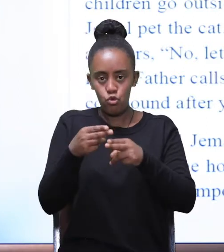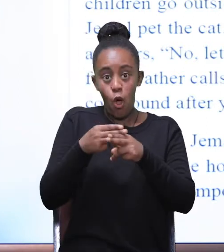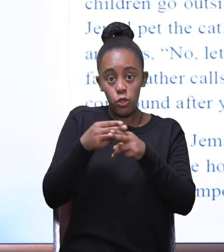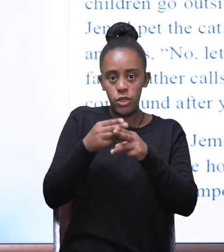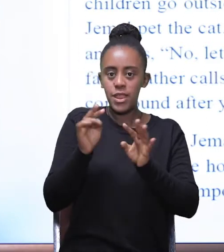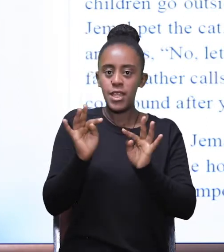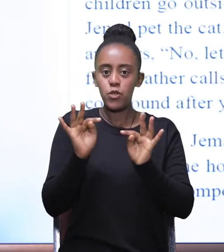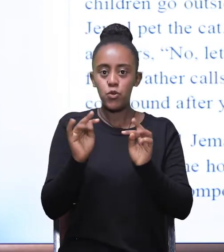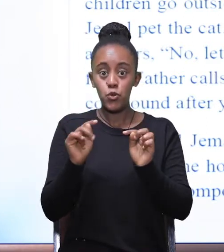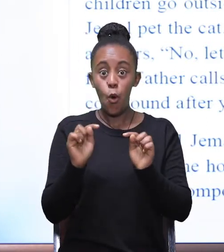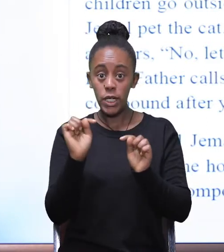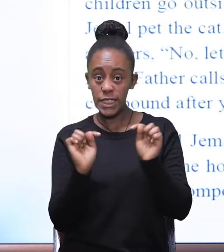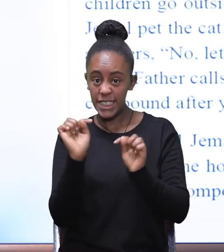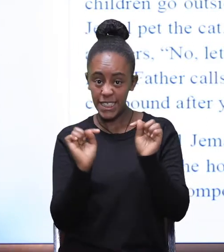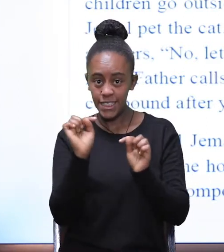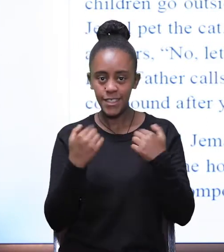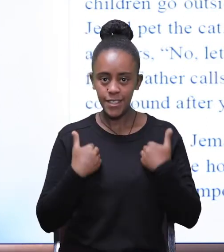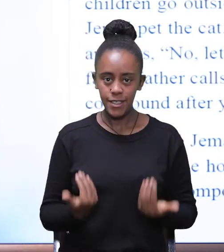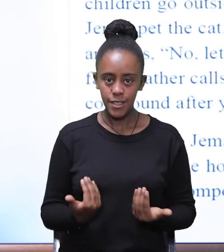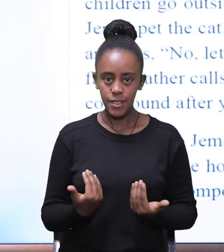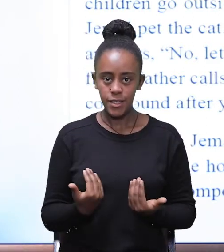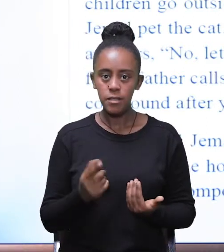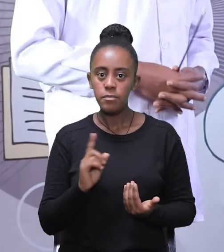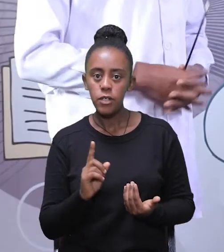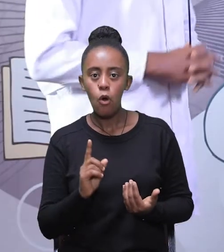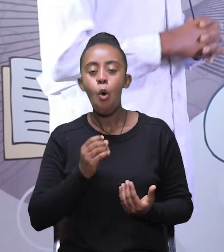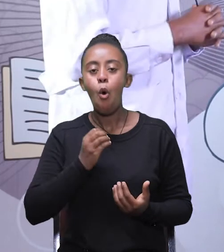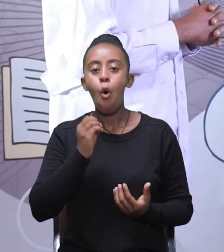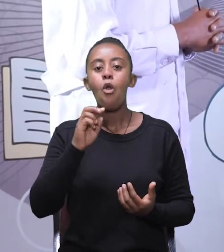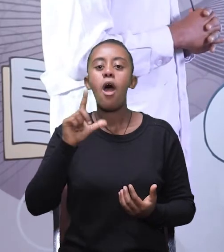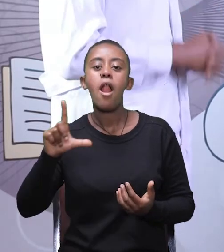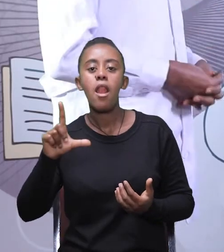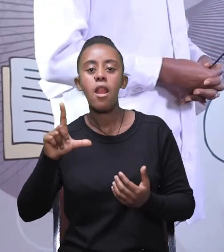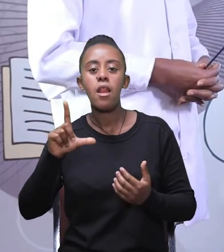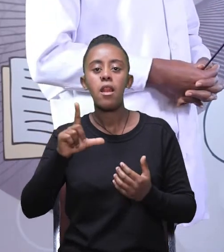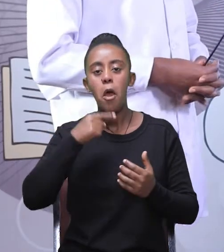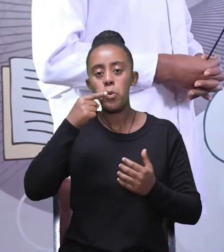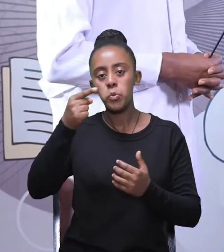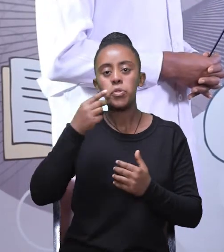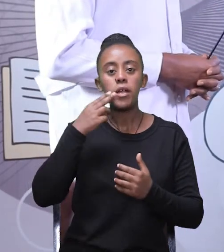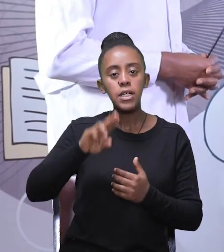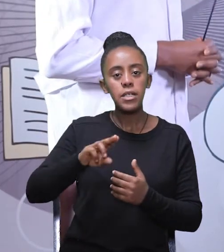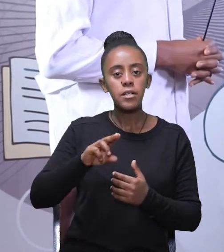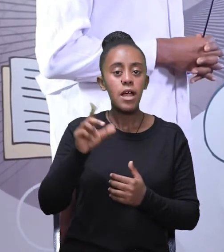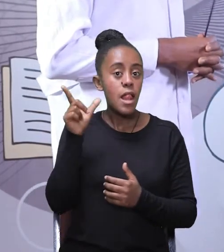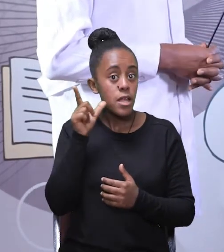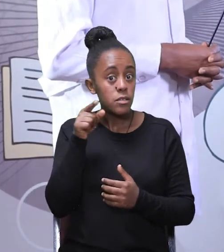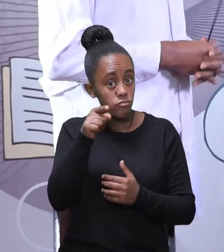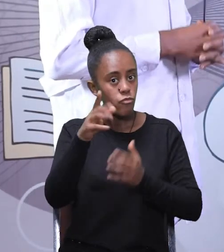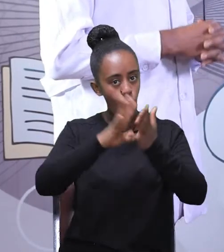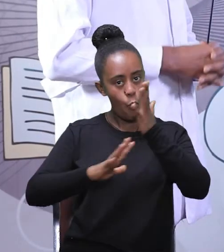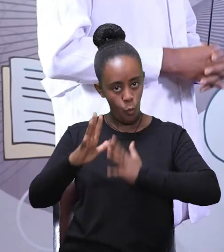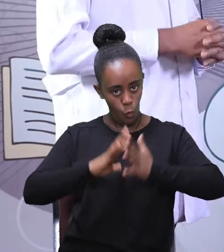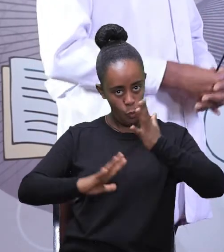over here. The instruction it says oral language, and the direction it says listen as your